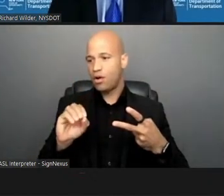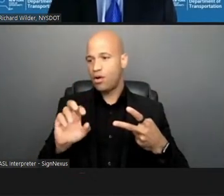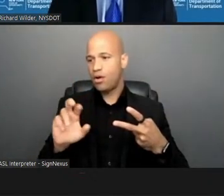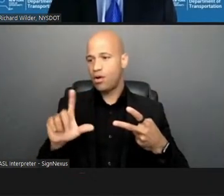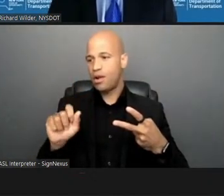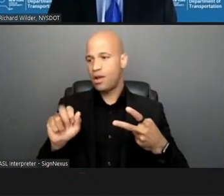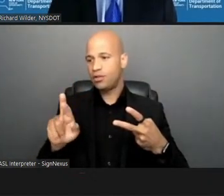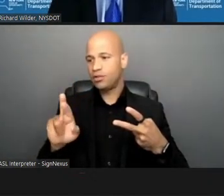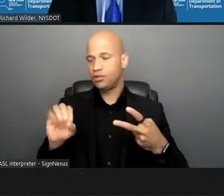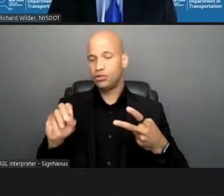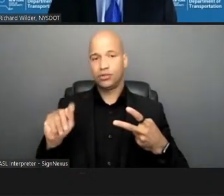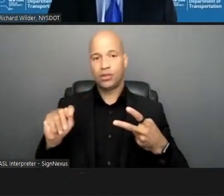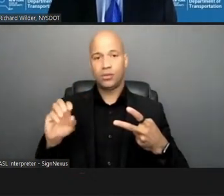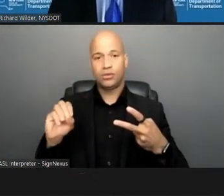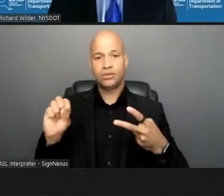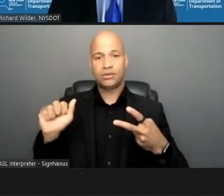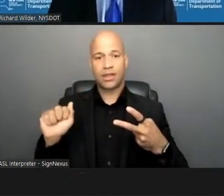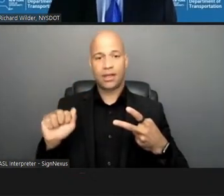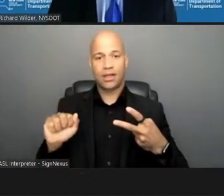tosa